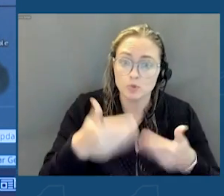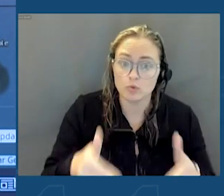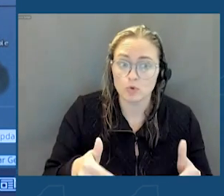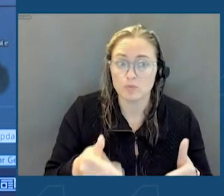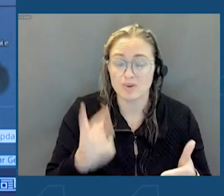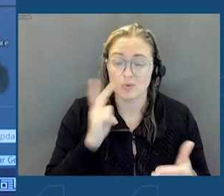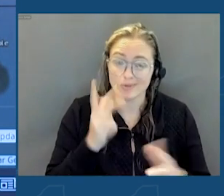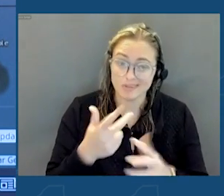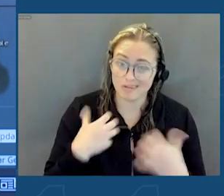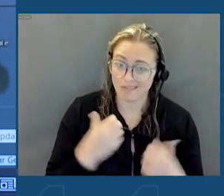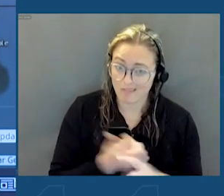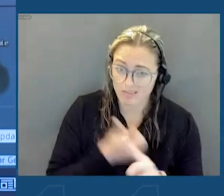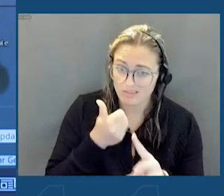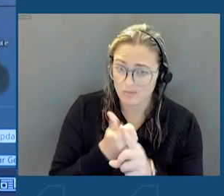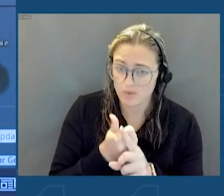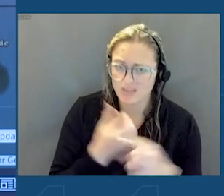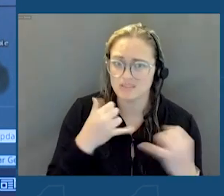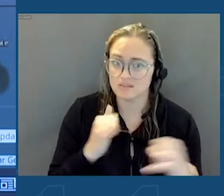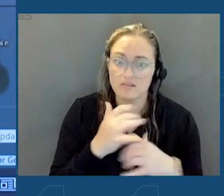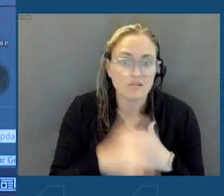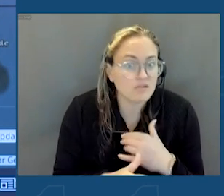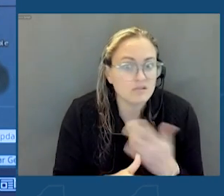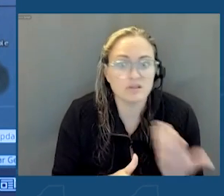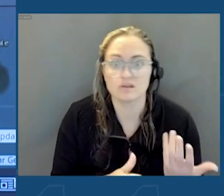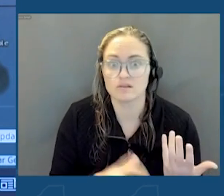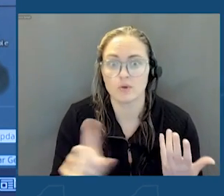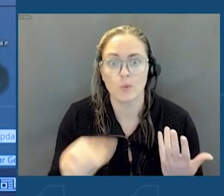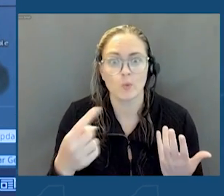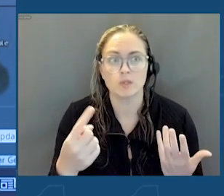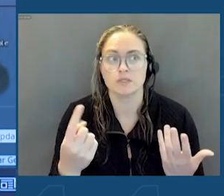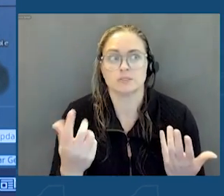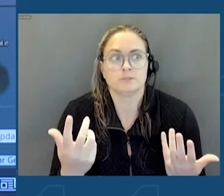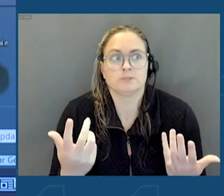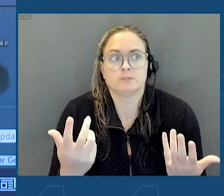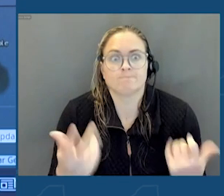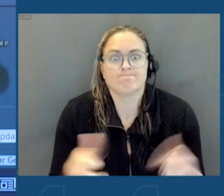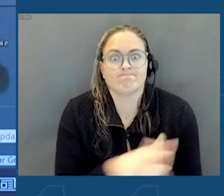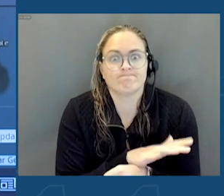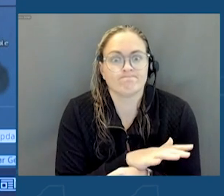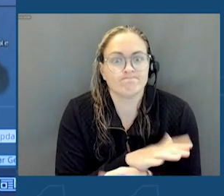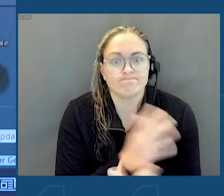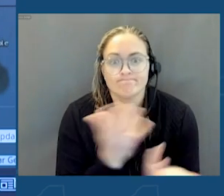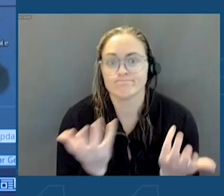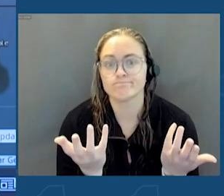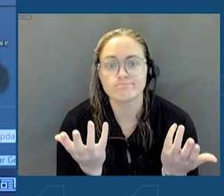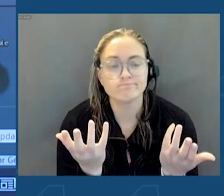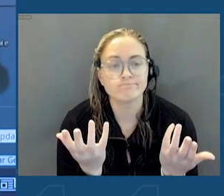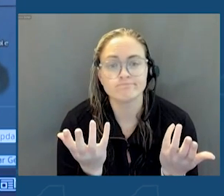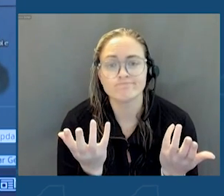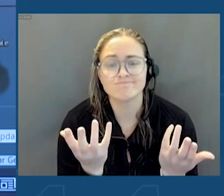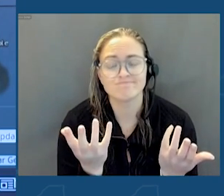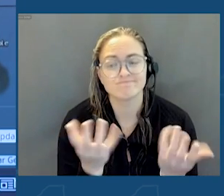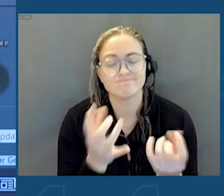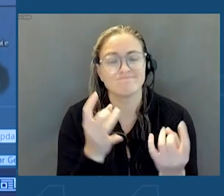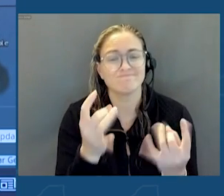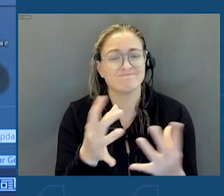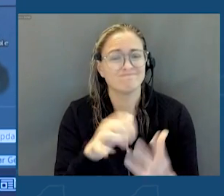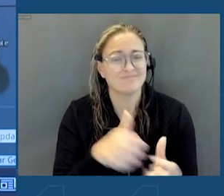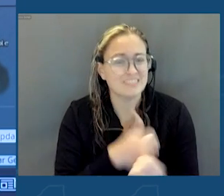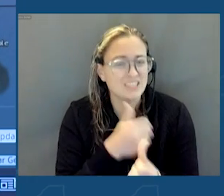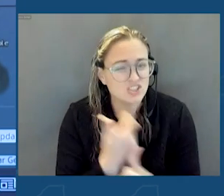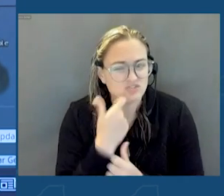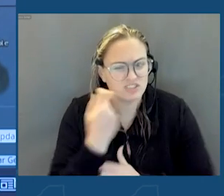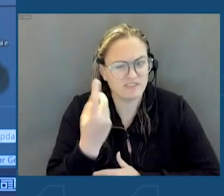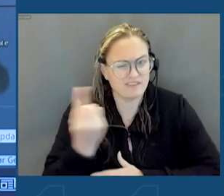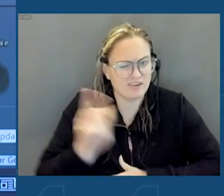health effects? It is still early. This has only been in full force and in a very detrimental, dangerous way for the last few